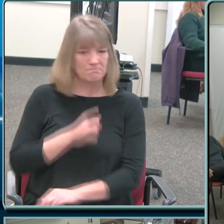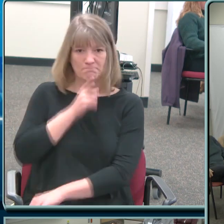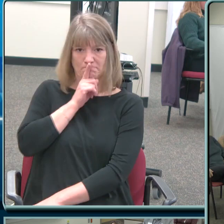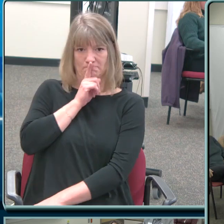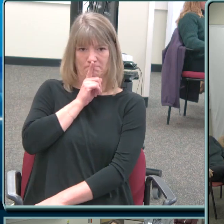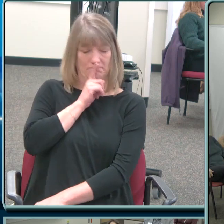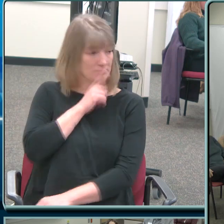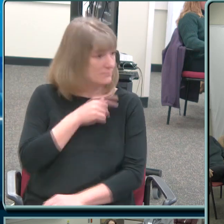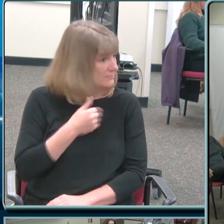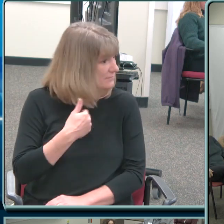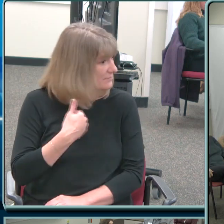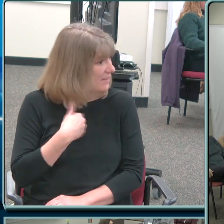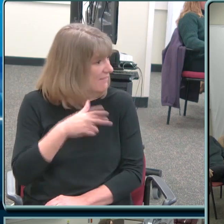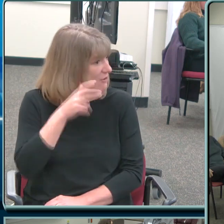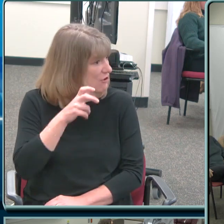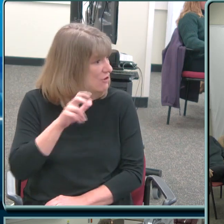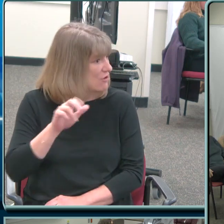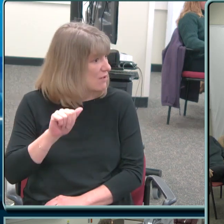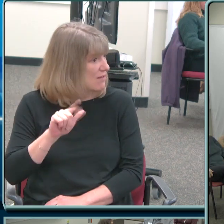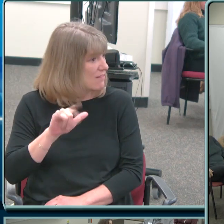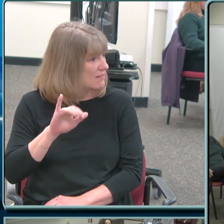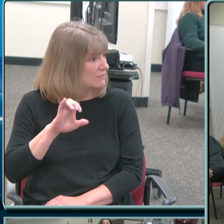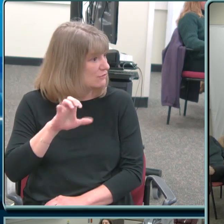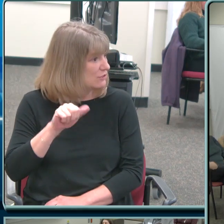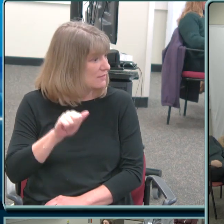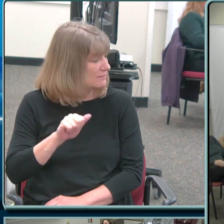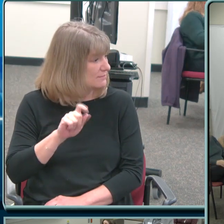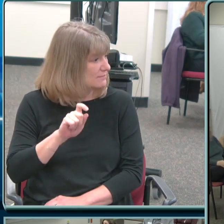Do we have audio for Alicia?